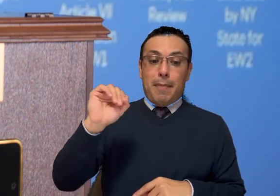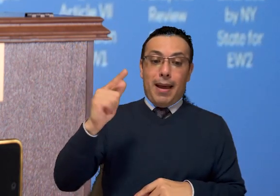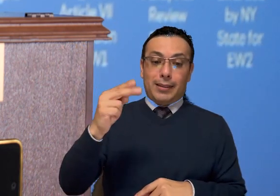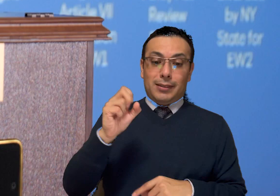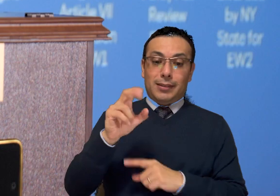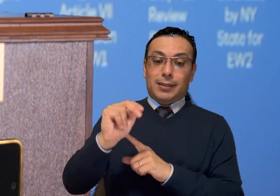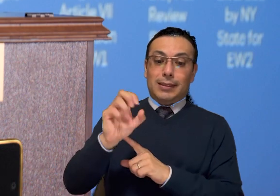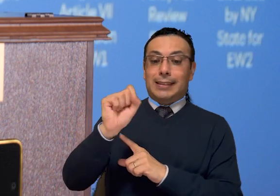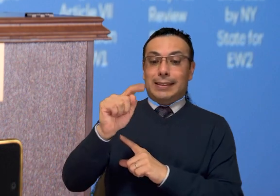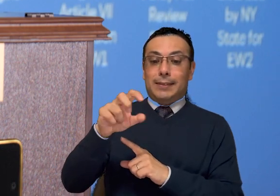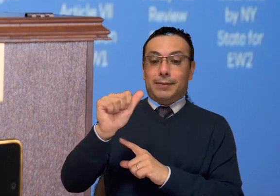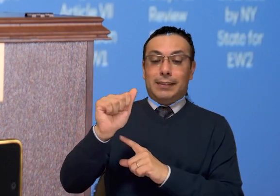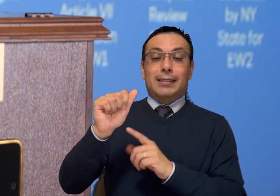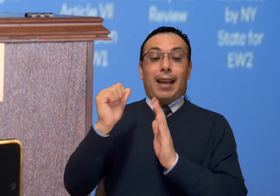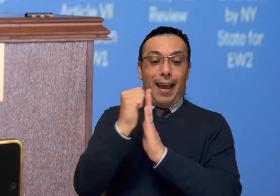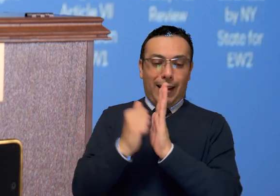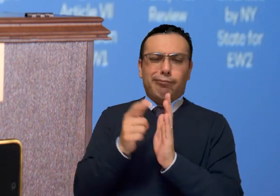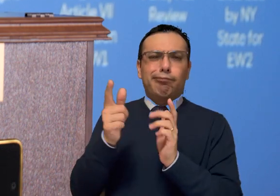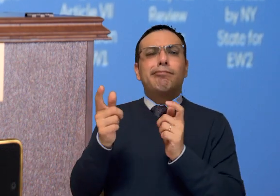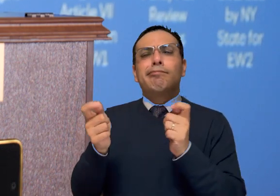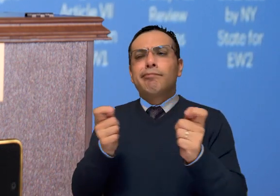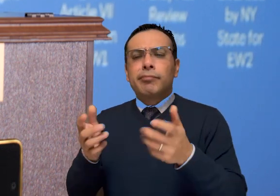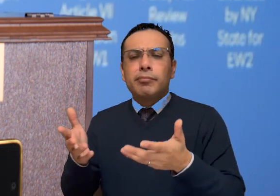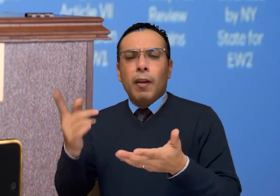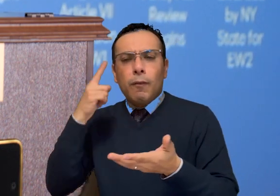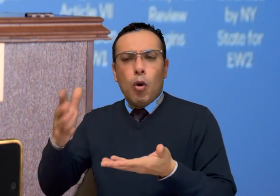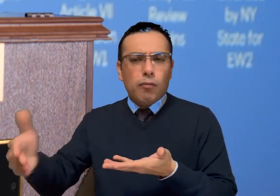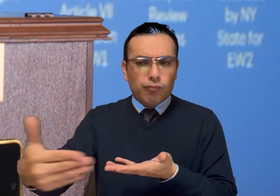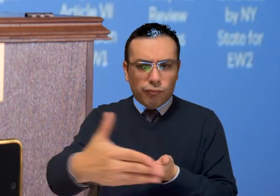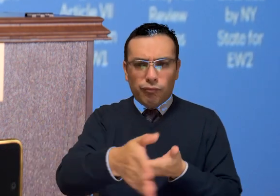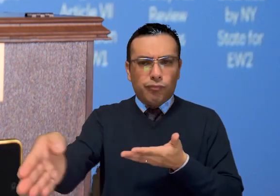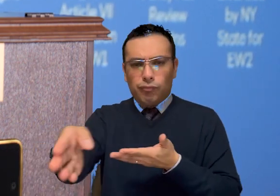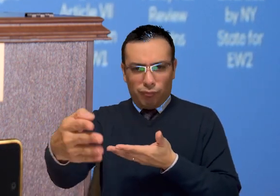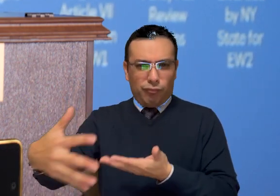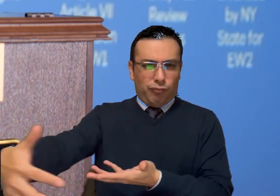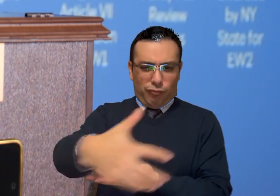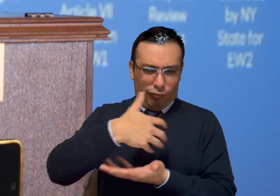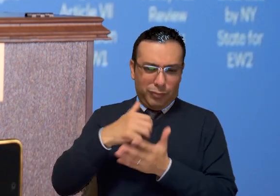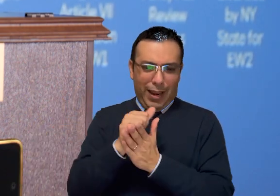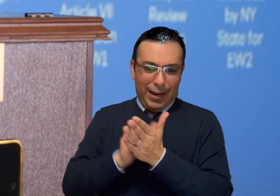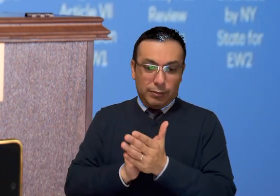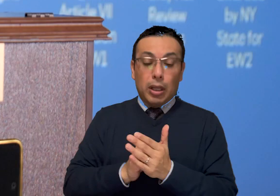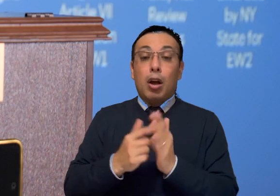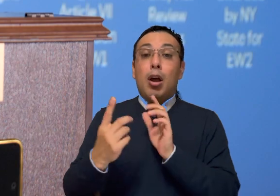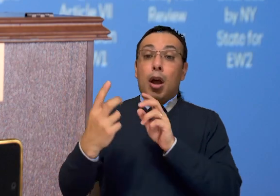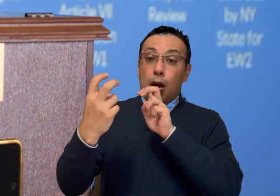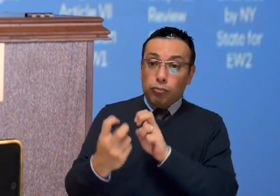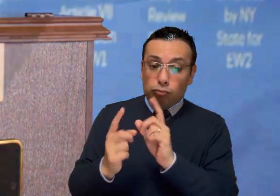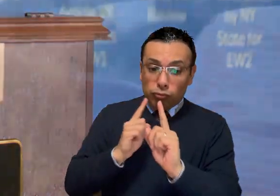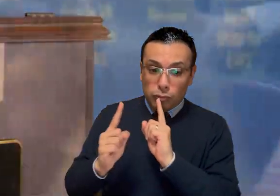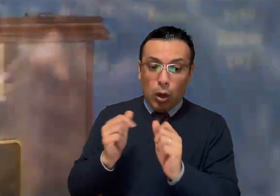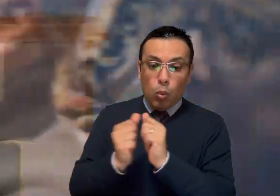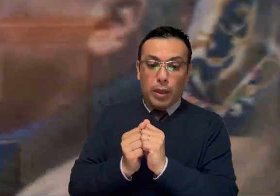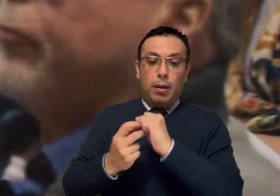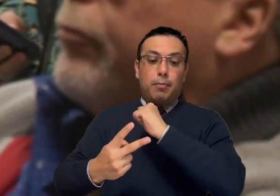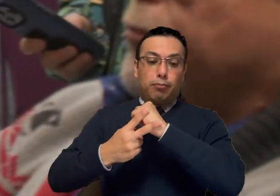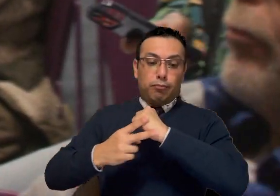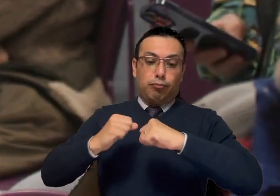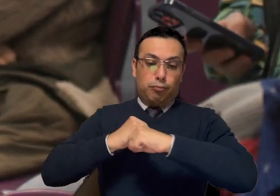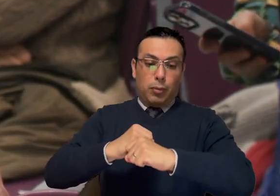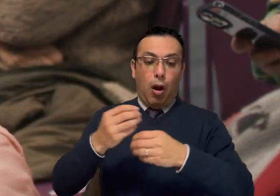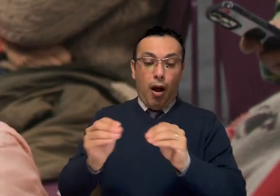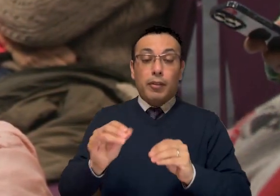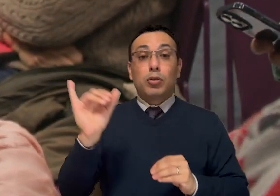management. We also consult with state historic preservation offices and representatives of federally recognized Native American